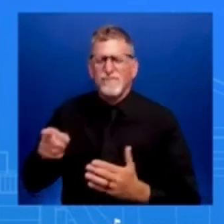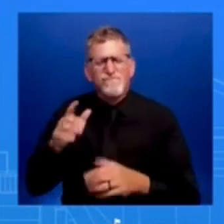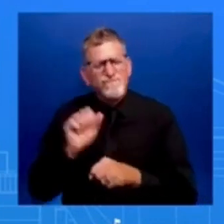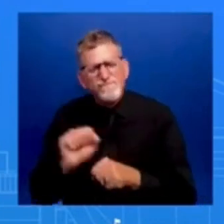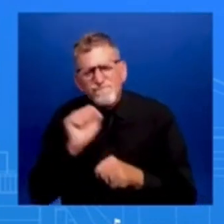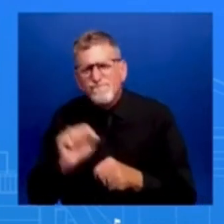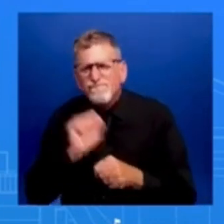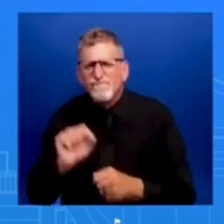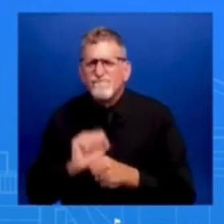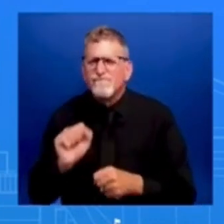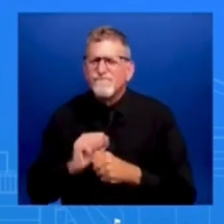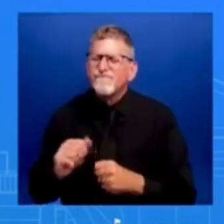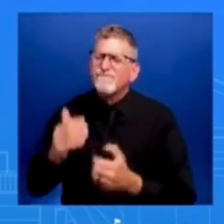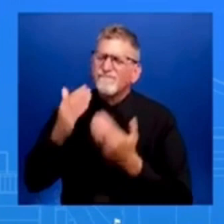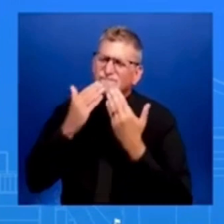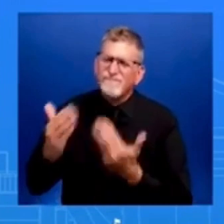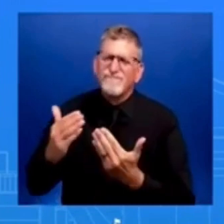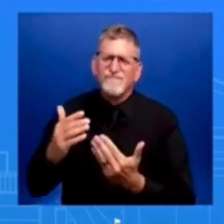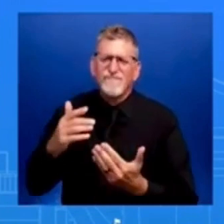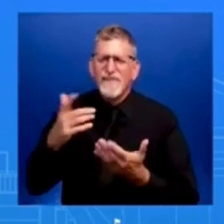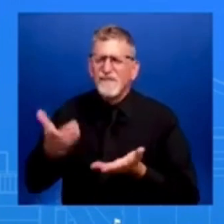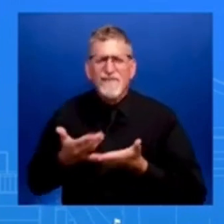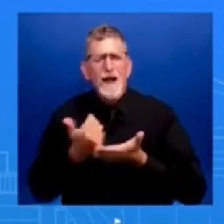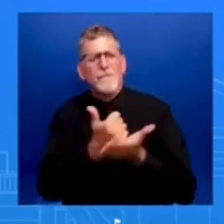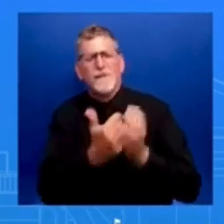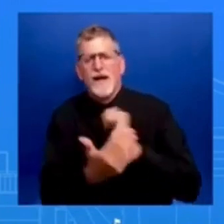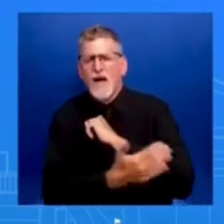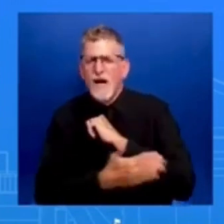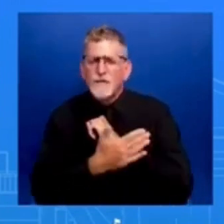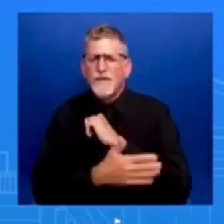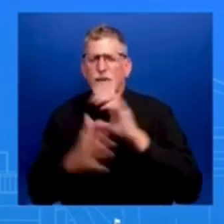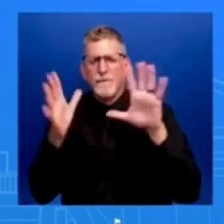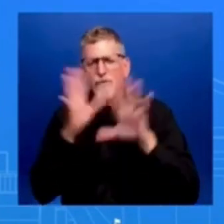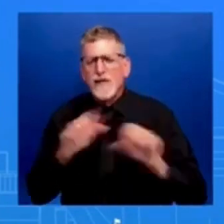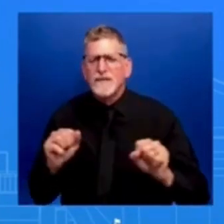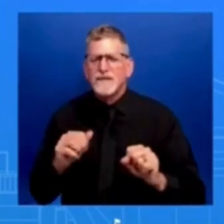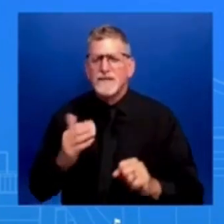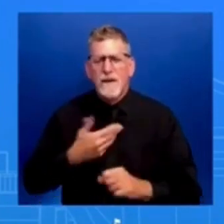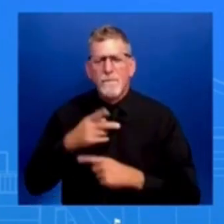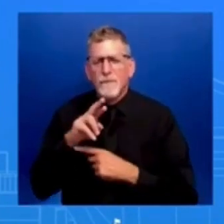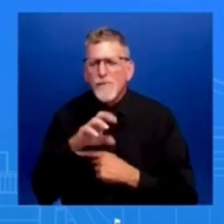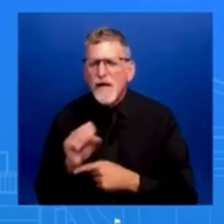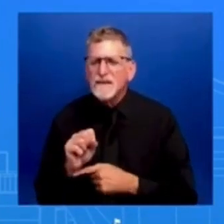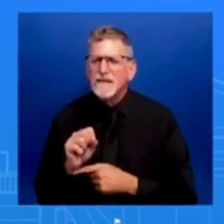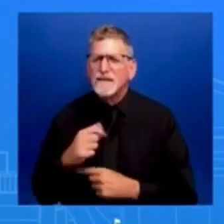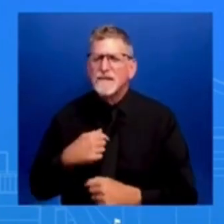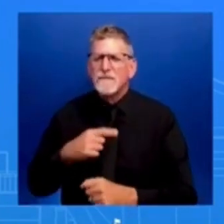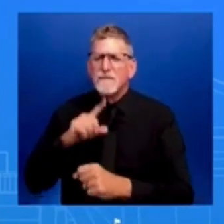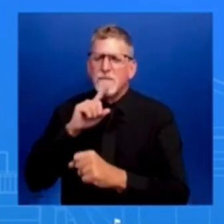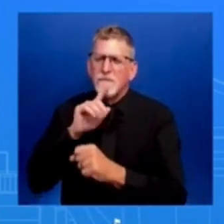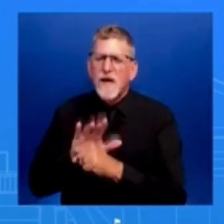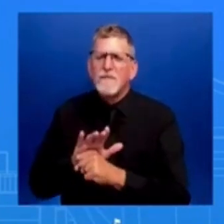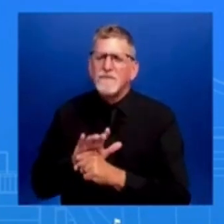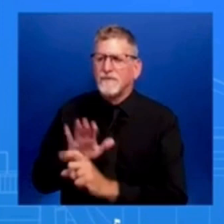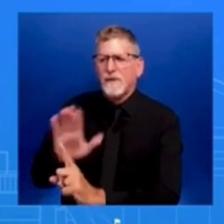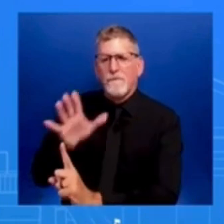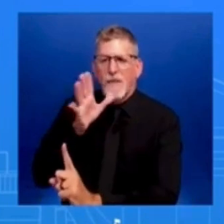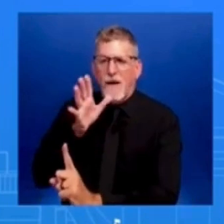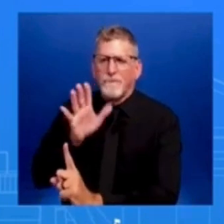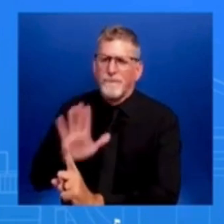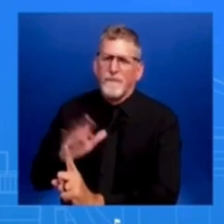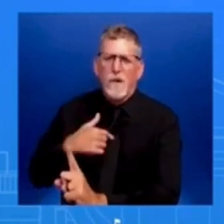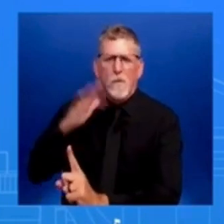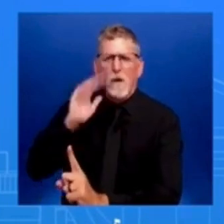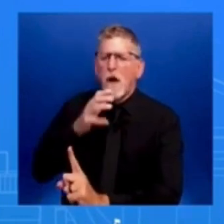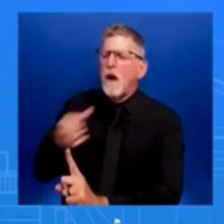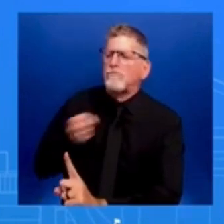and our press team. I did promise his mom that I would not keep him longer than a year, and I kept